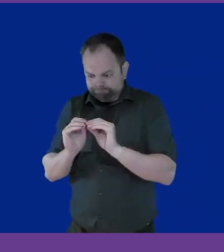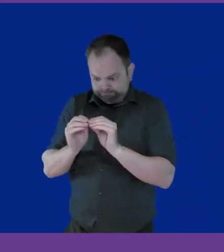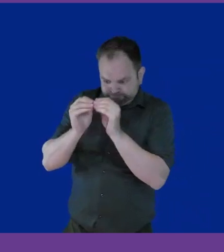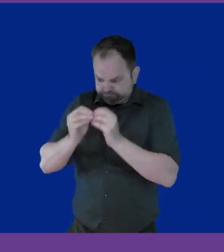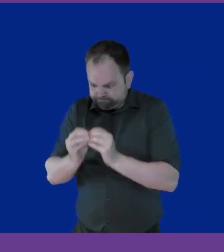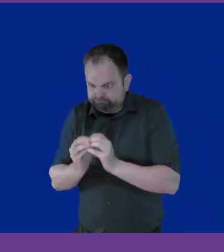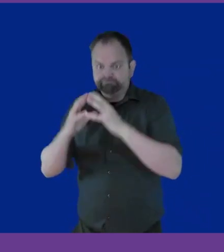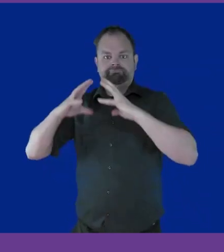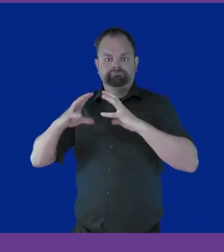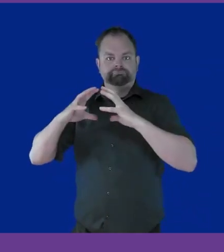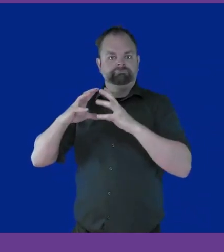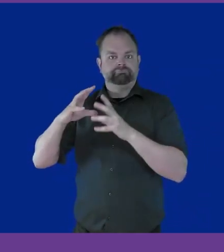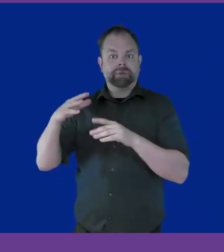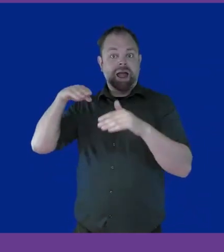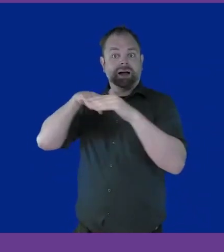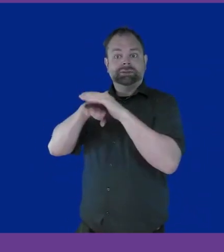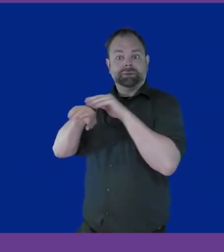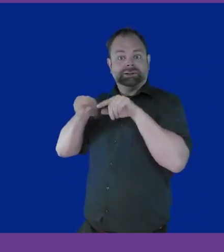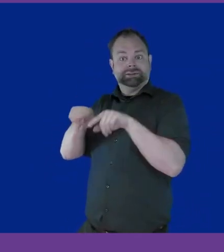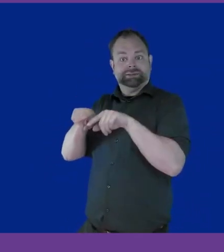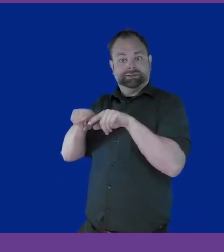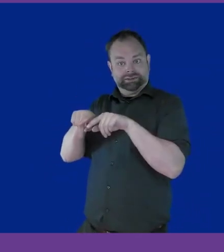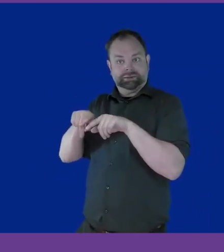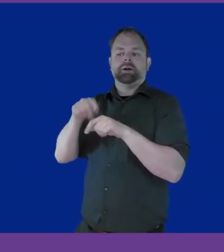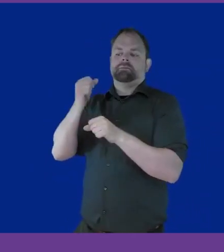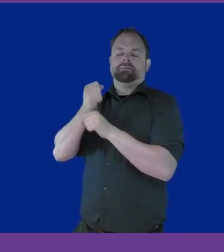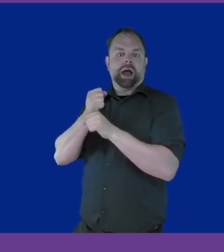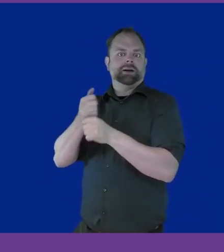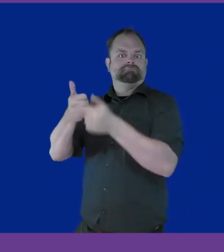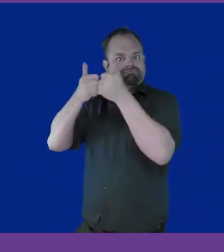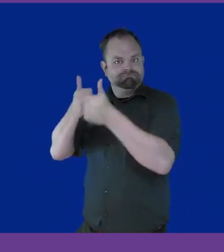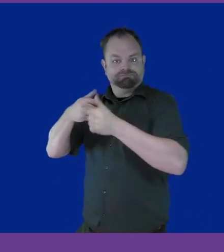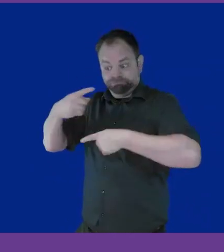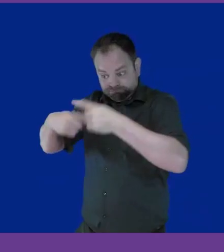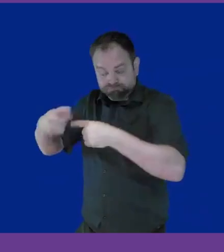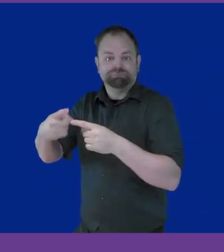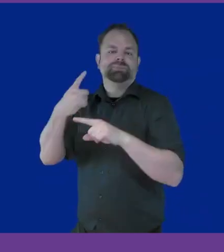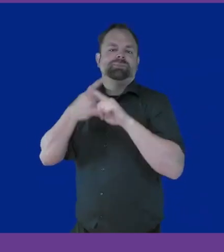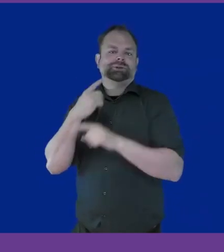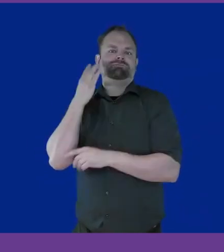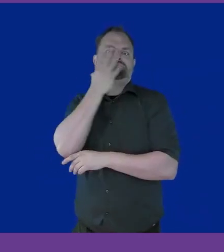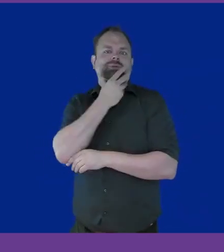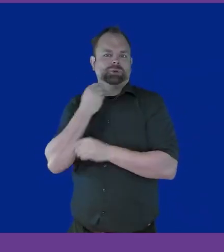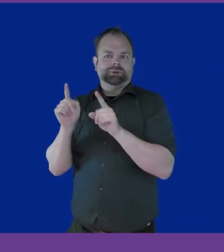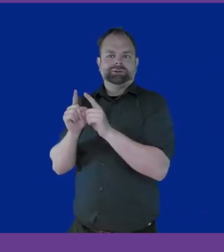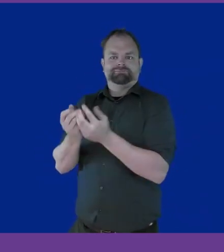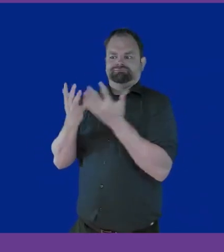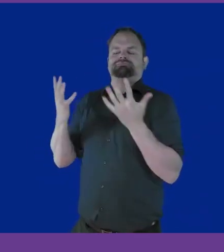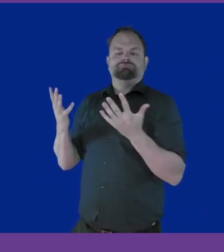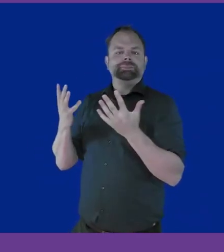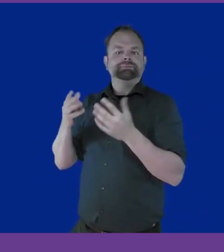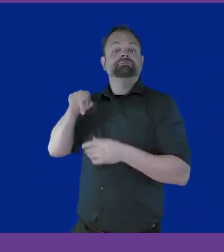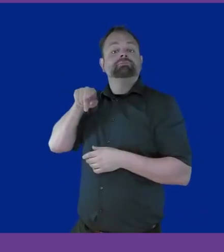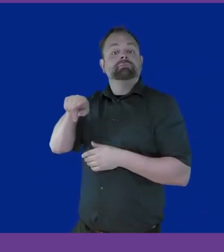is essential. The way to start that is by dialogue, because you don't realize that if